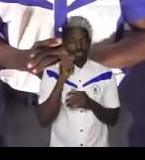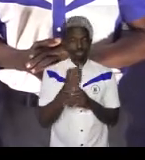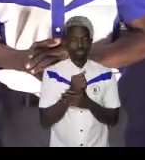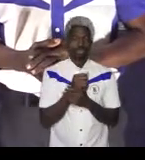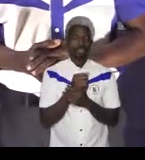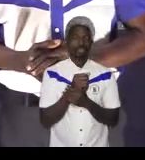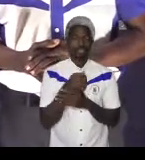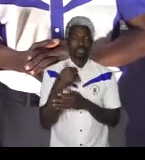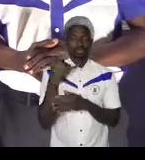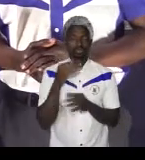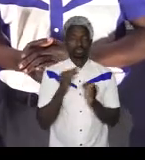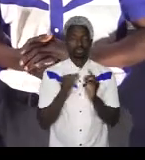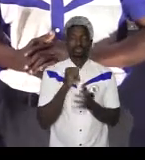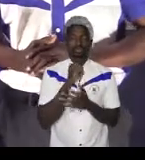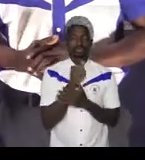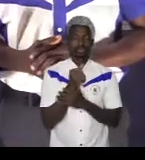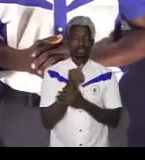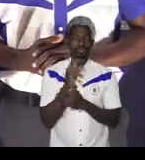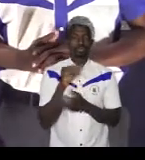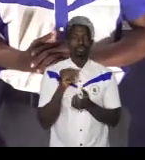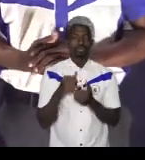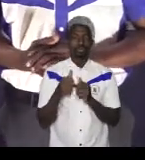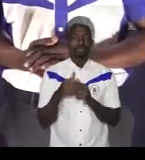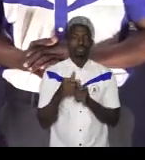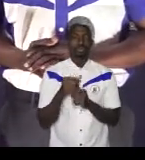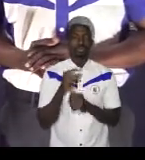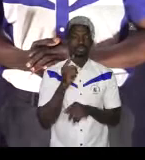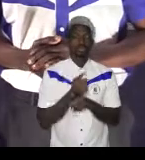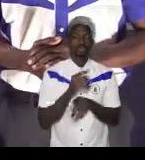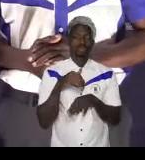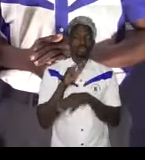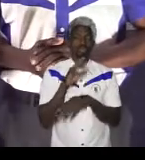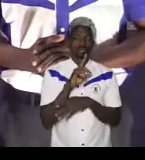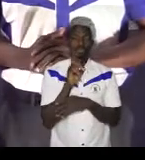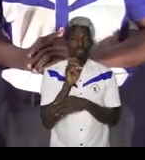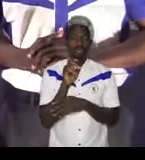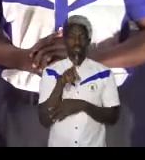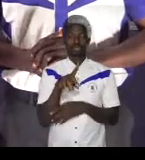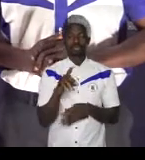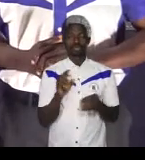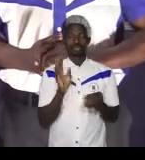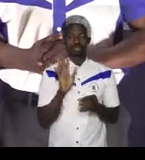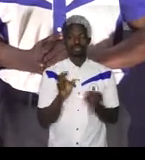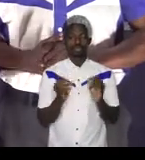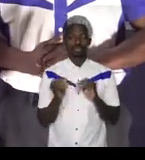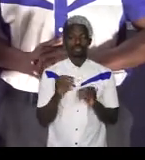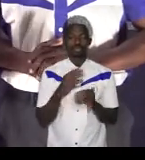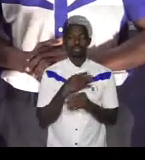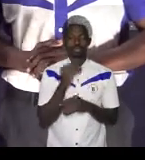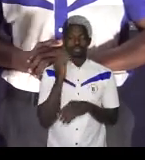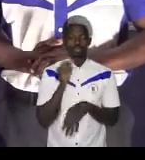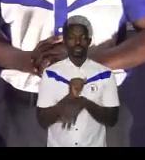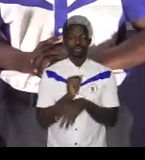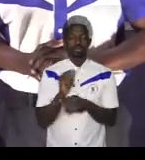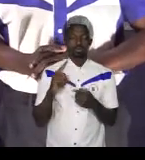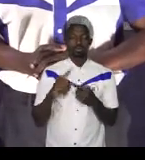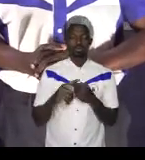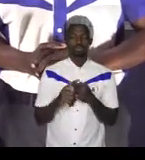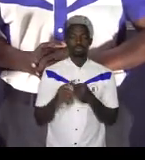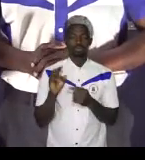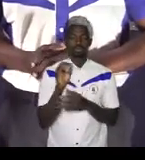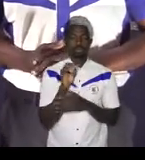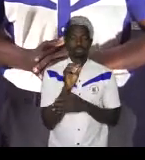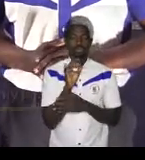Android or smartphones. If not, there's no problem. Just send your questions, your comments, and your assignments